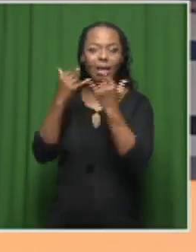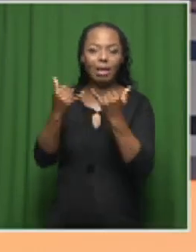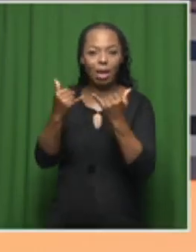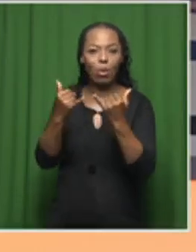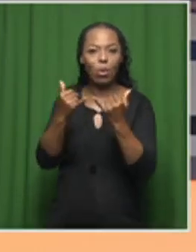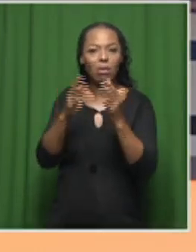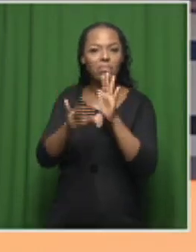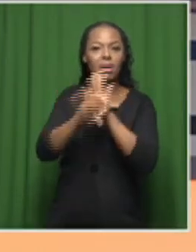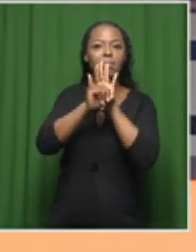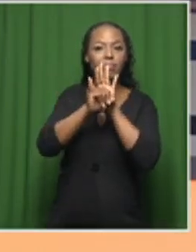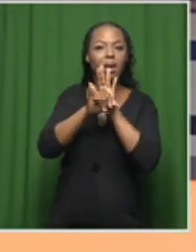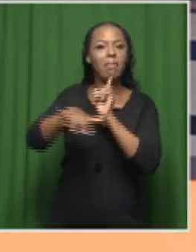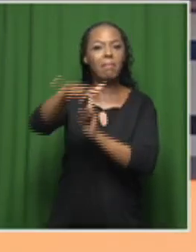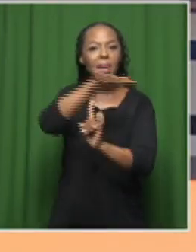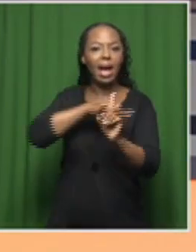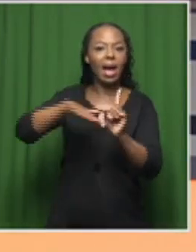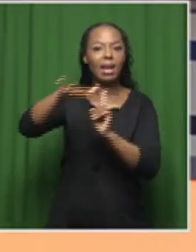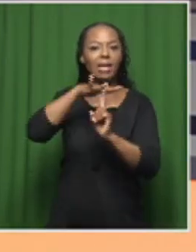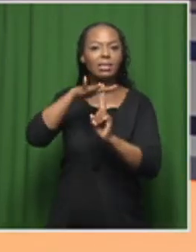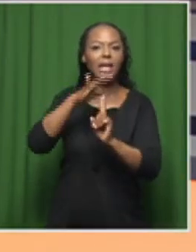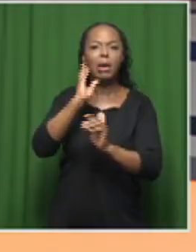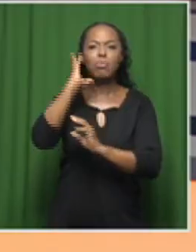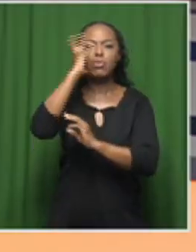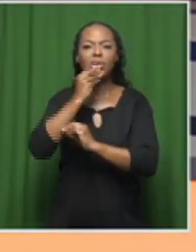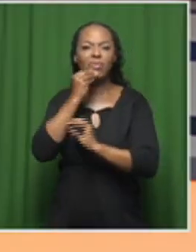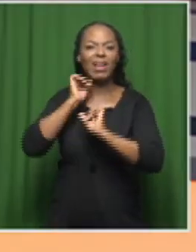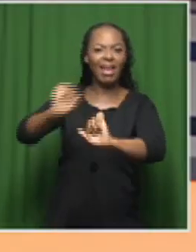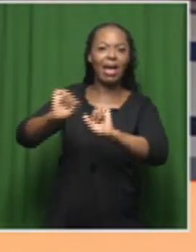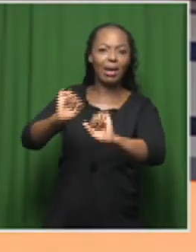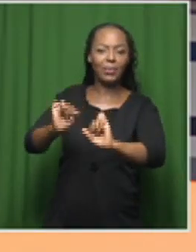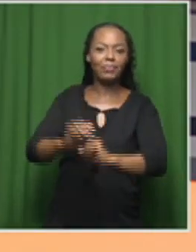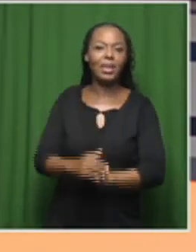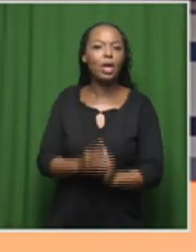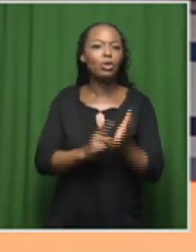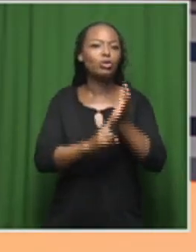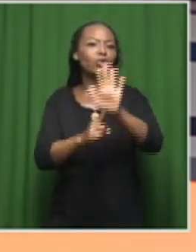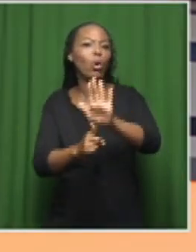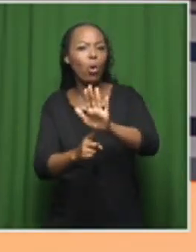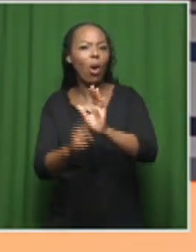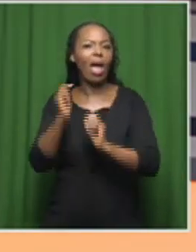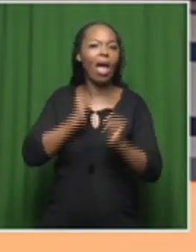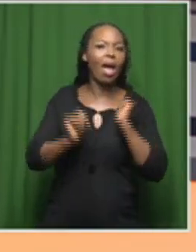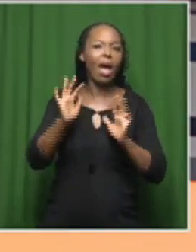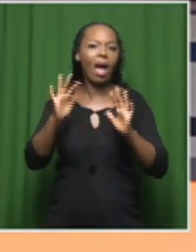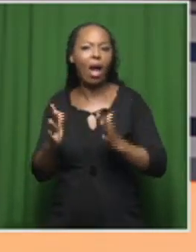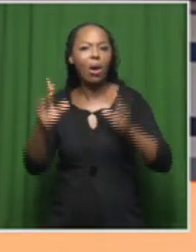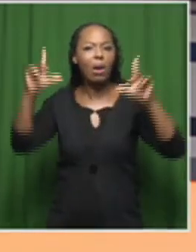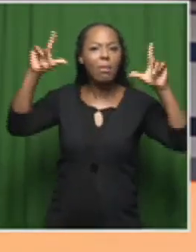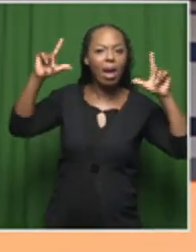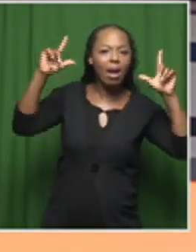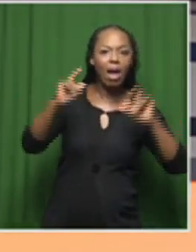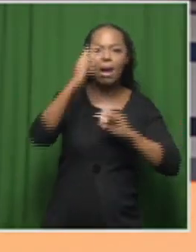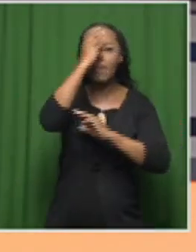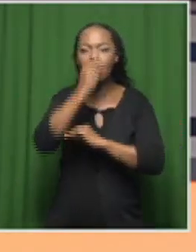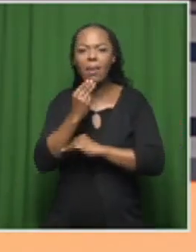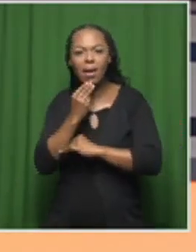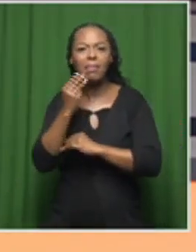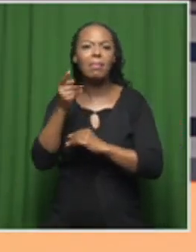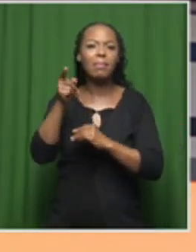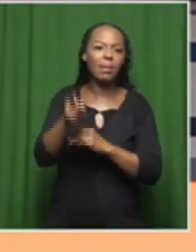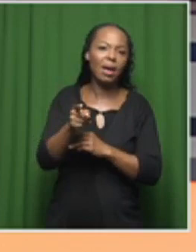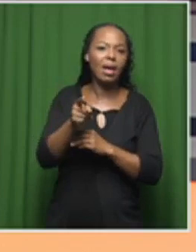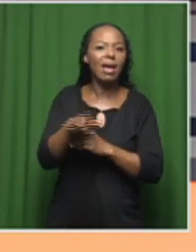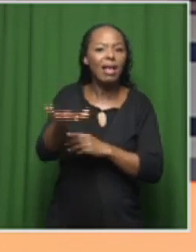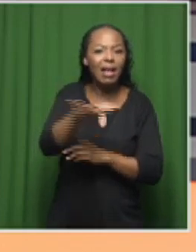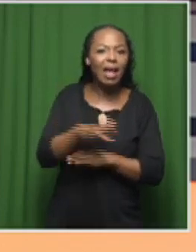buried palace and all its treasures. So it also showcases some intricate carvings, statues of pharaohs, deities, and ancient